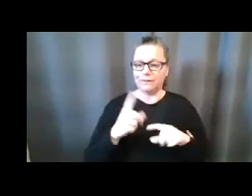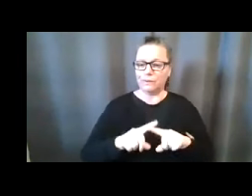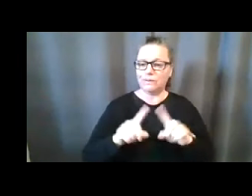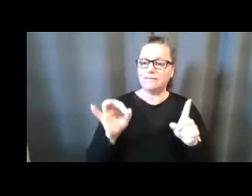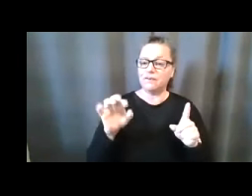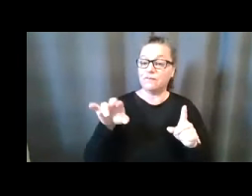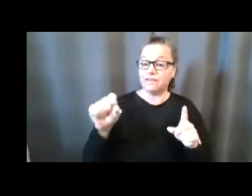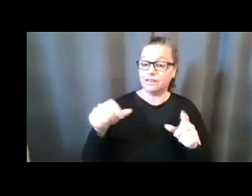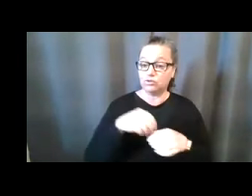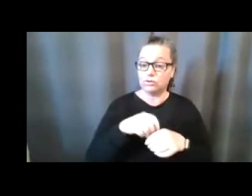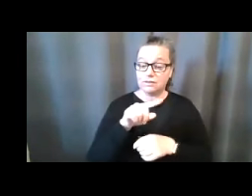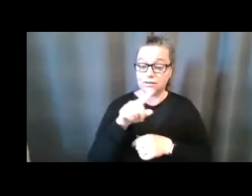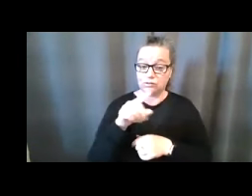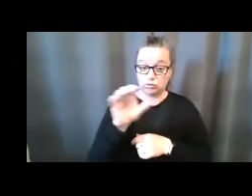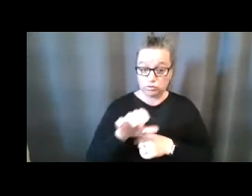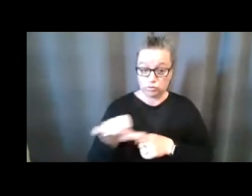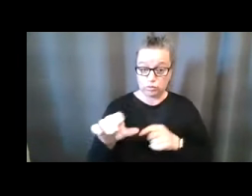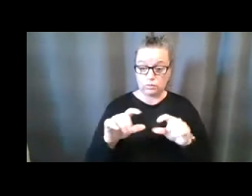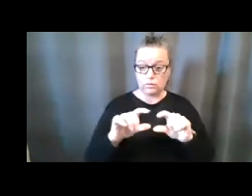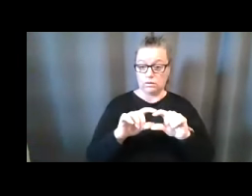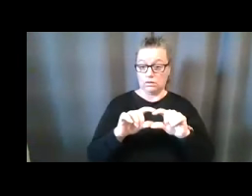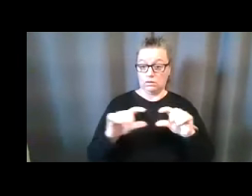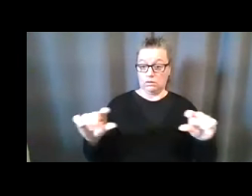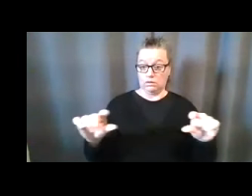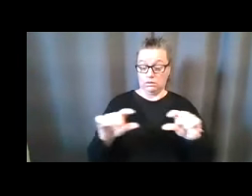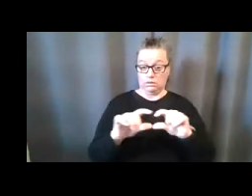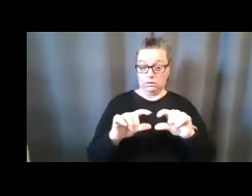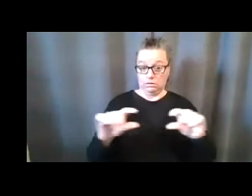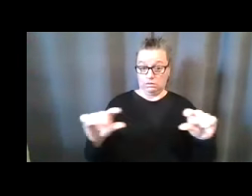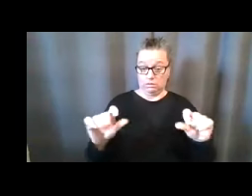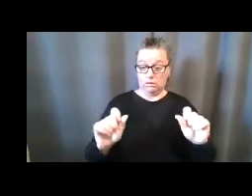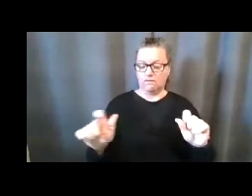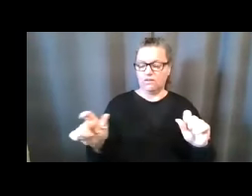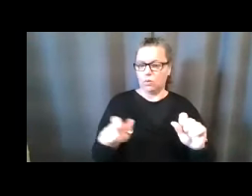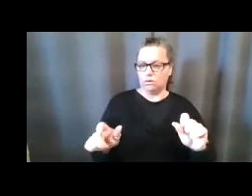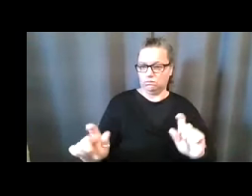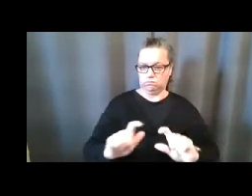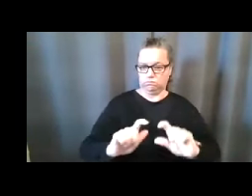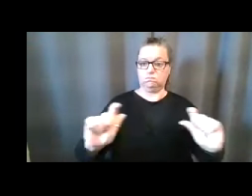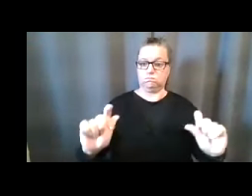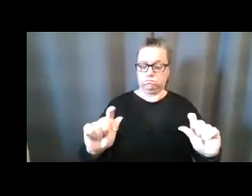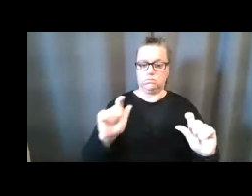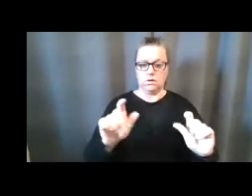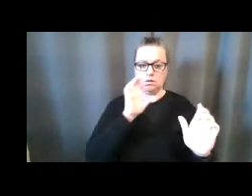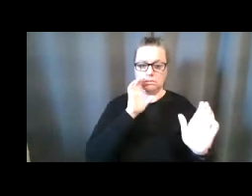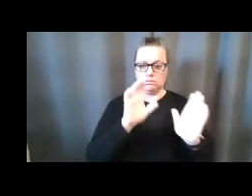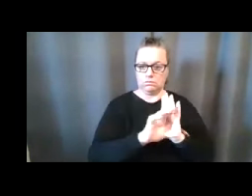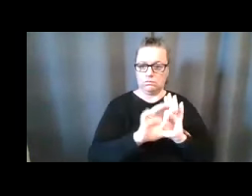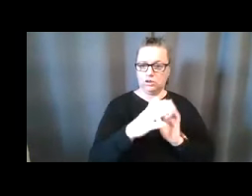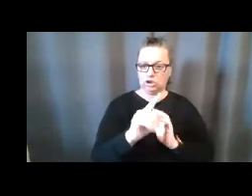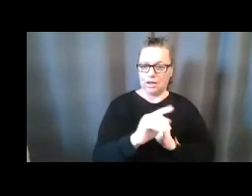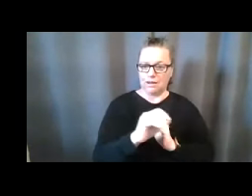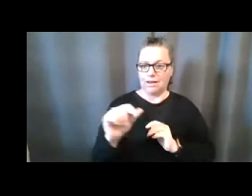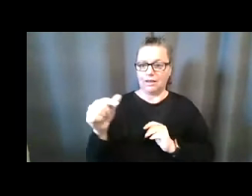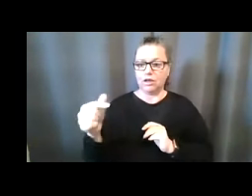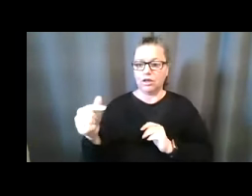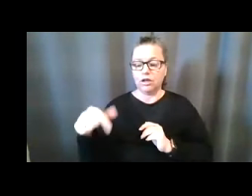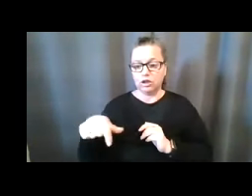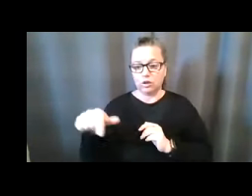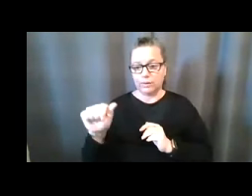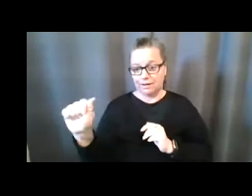Zoom. Notice the Zoom toolbar, move your mouse, and the toolbar will appear, and you can see the icons for chat and Q&A. Chat